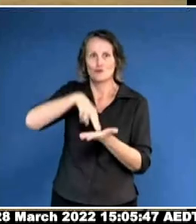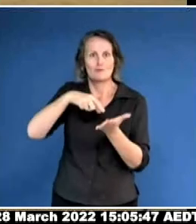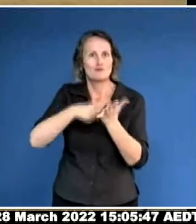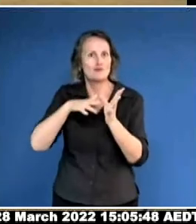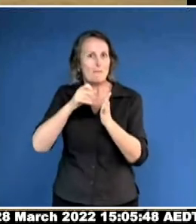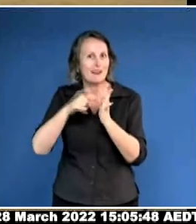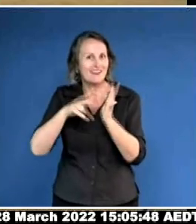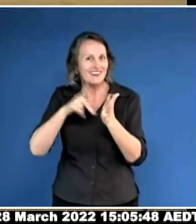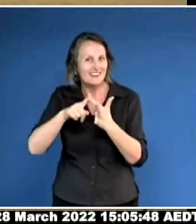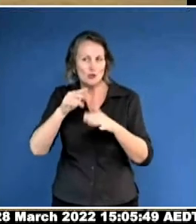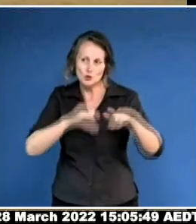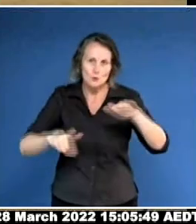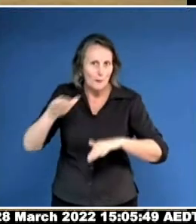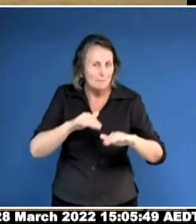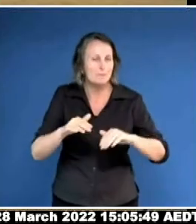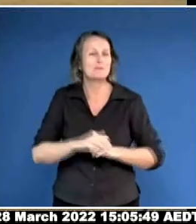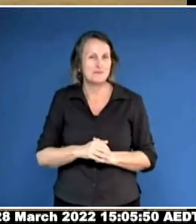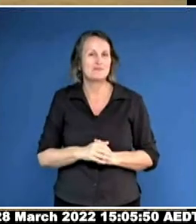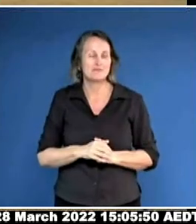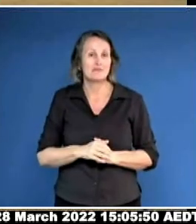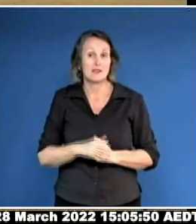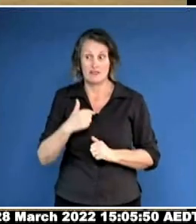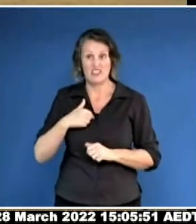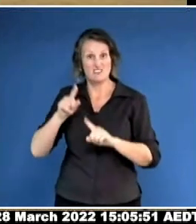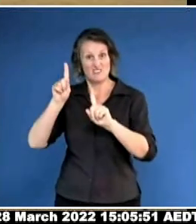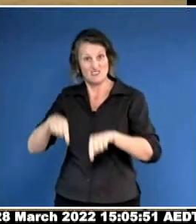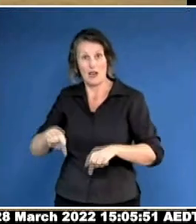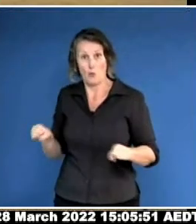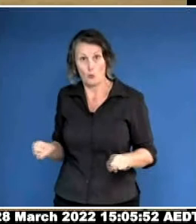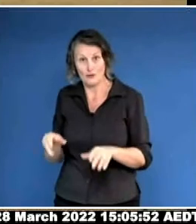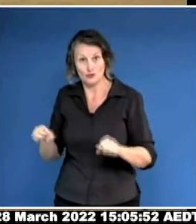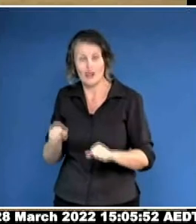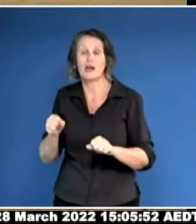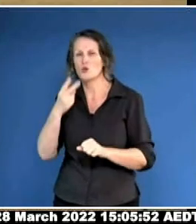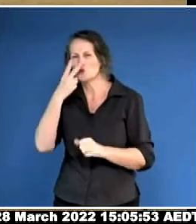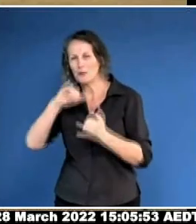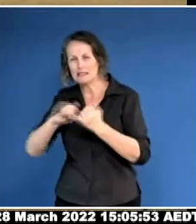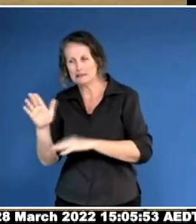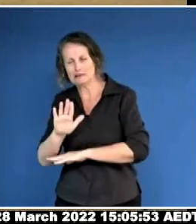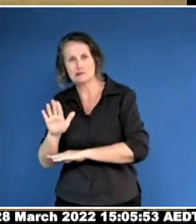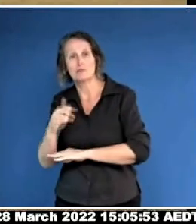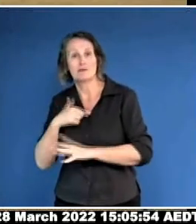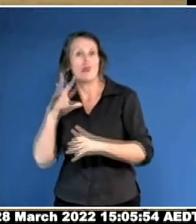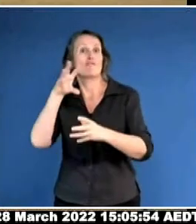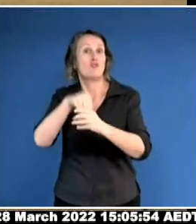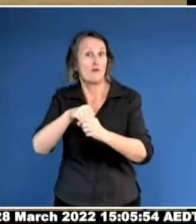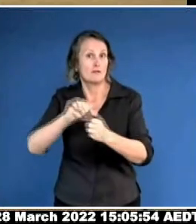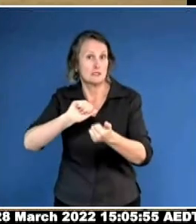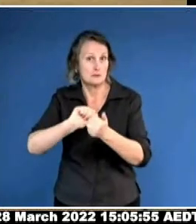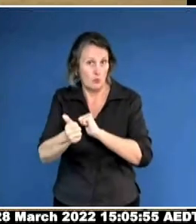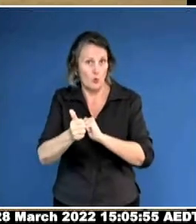When I started using a powered wheelchair, I got back into competitive sports and competed in state and